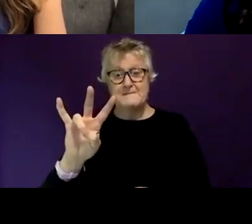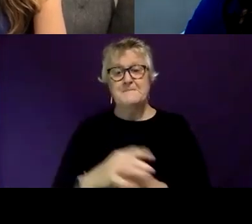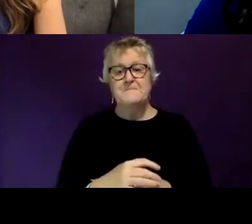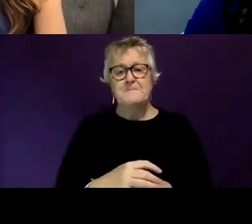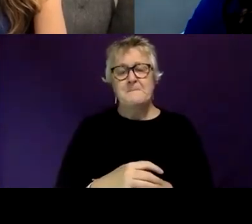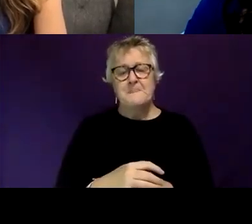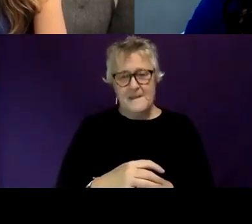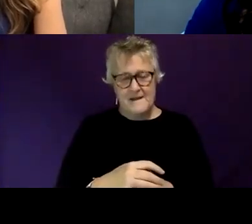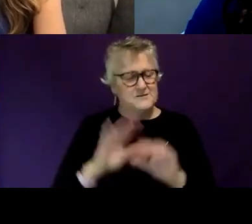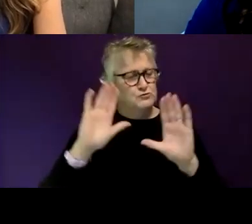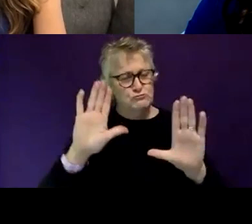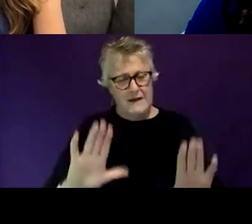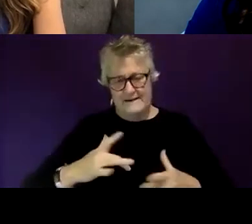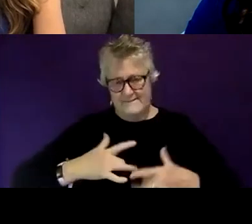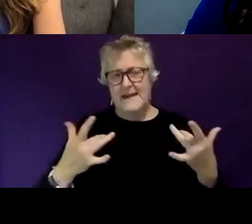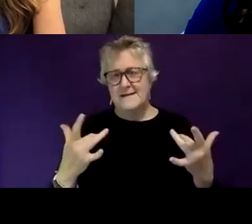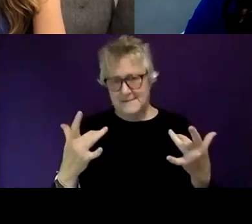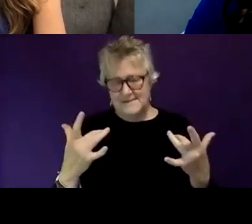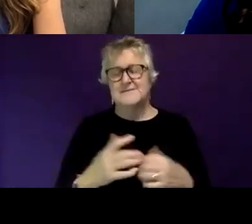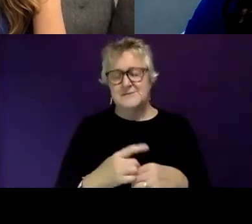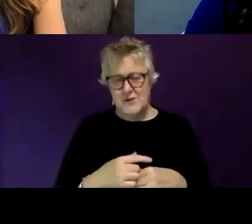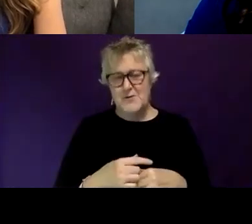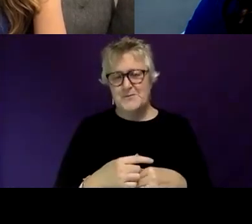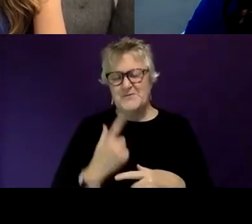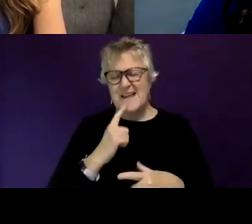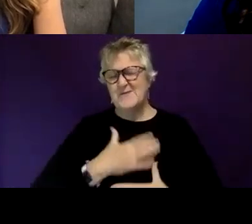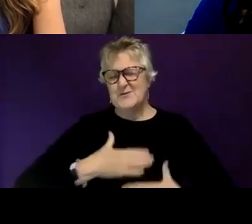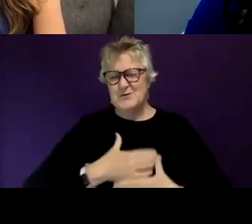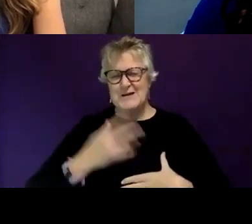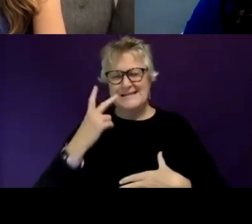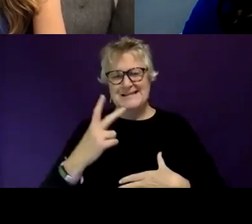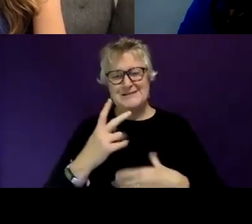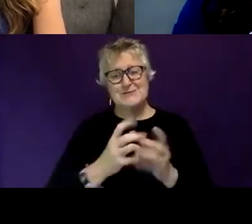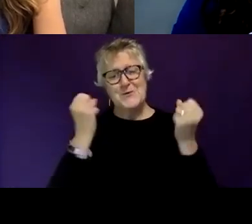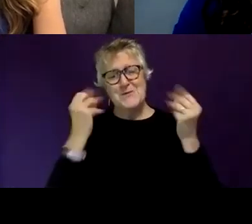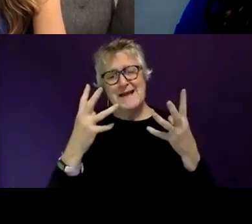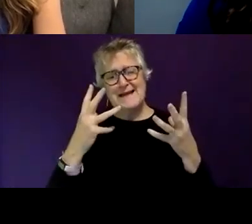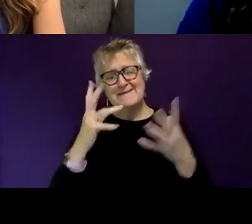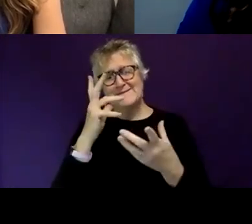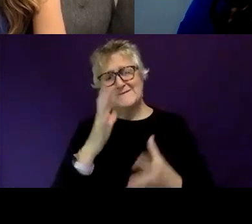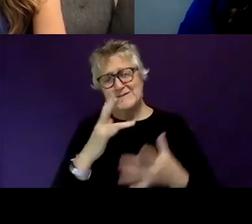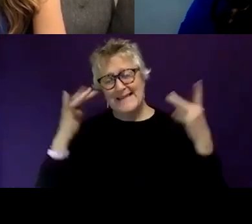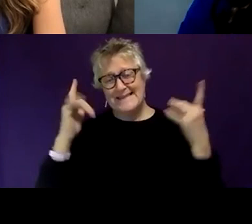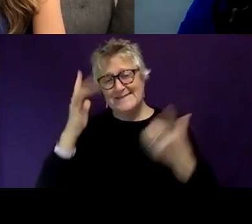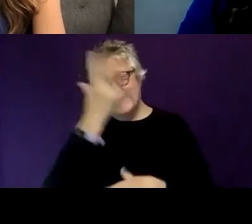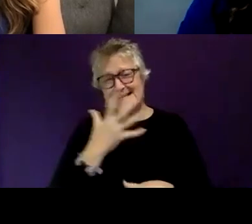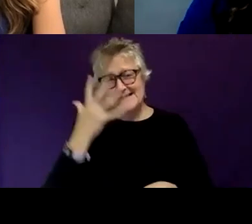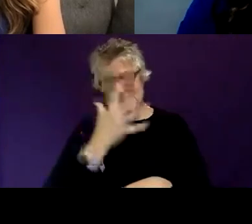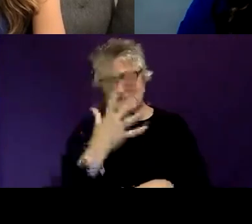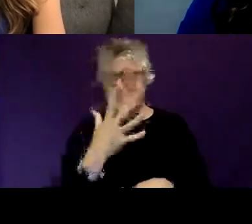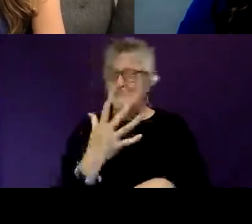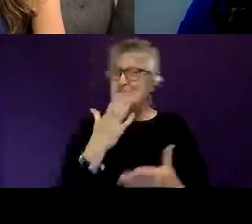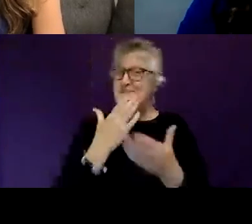that is coming up, and I enjoy these and seeing so many friendly faces. So thank you everyone for joining, and let's call